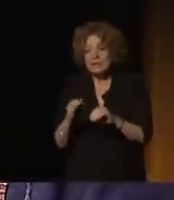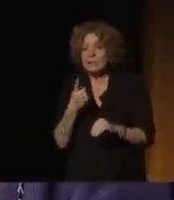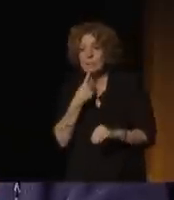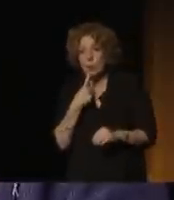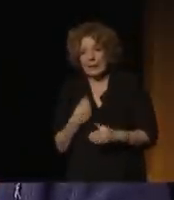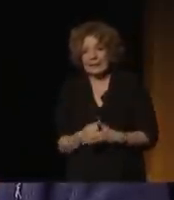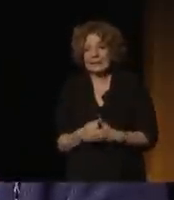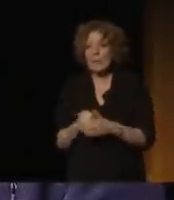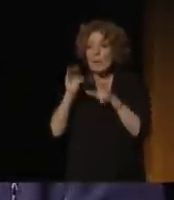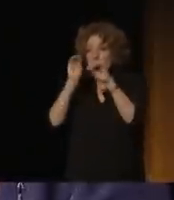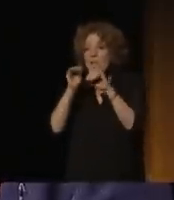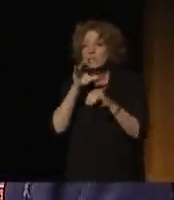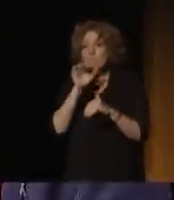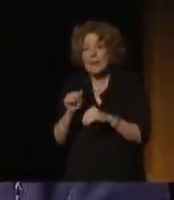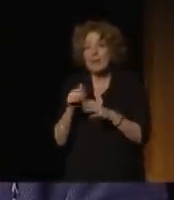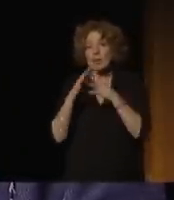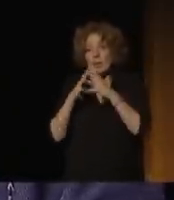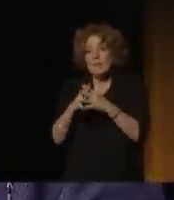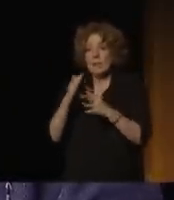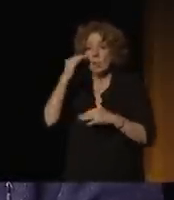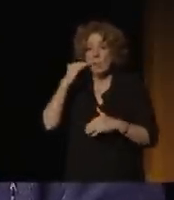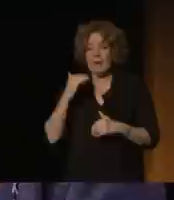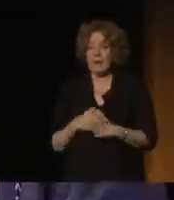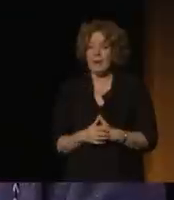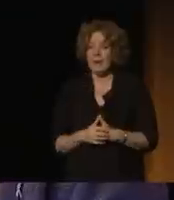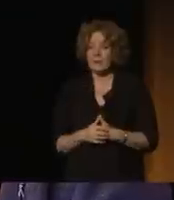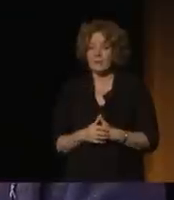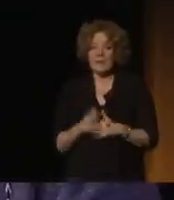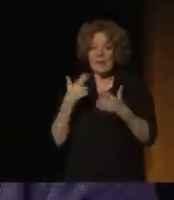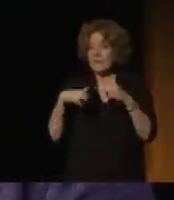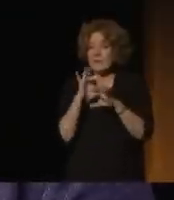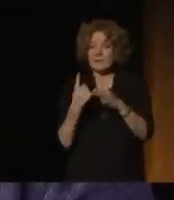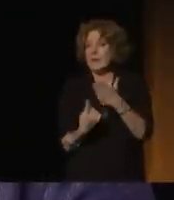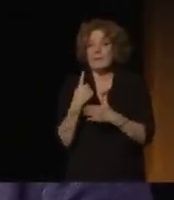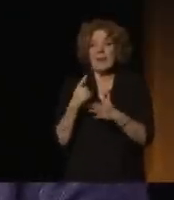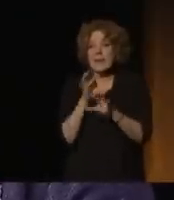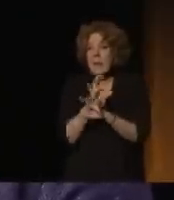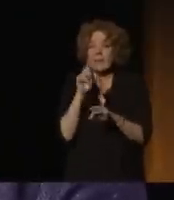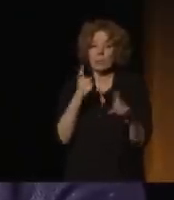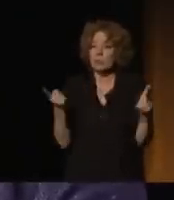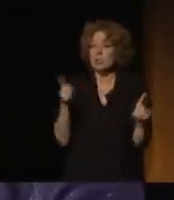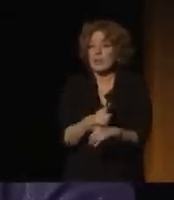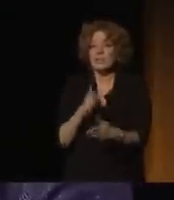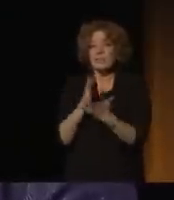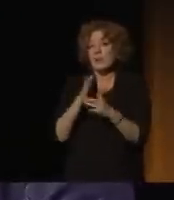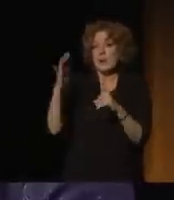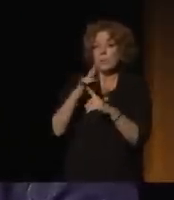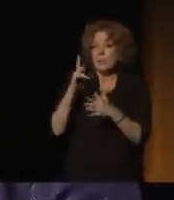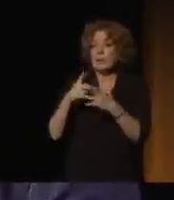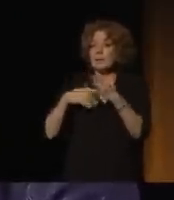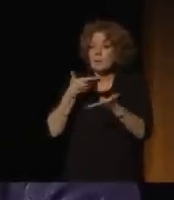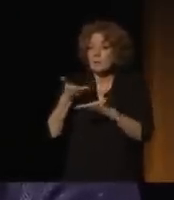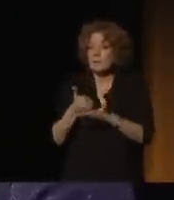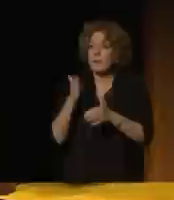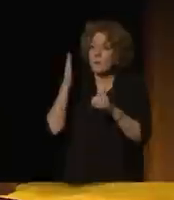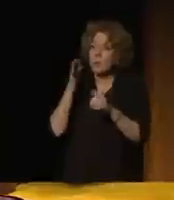boys and men to value women. Otherwise, this does not change. That is a critical part of this conversation that we're